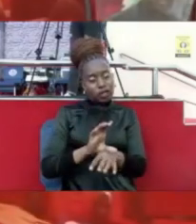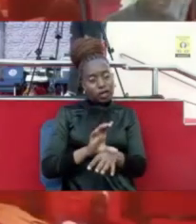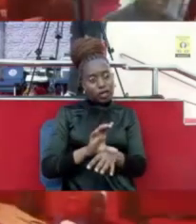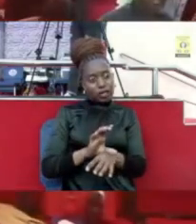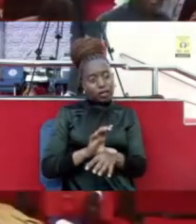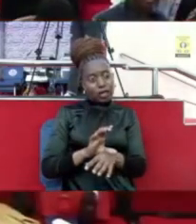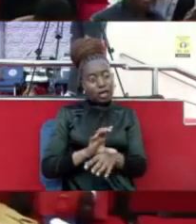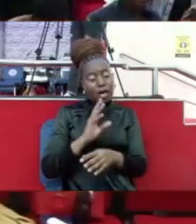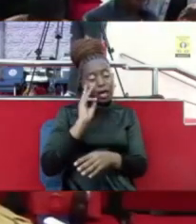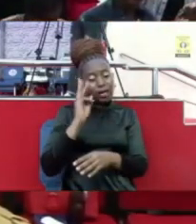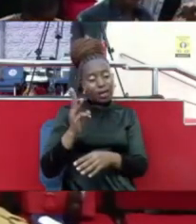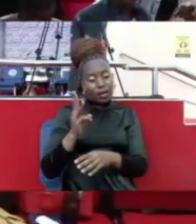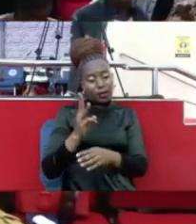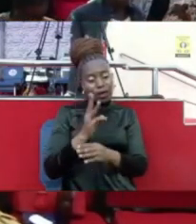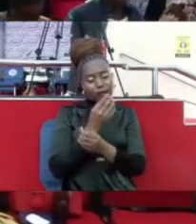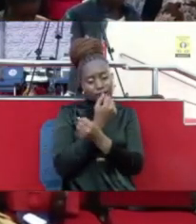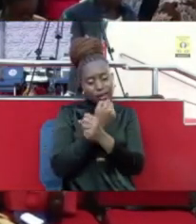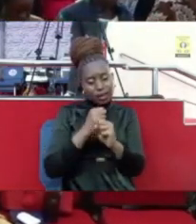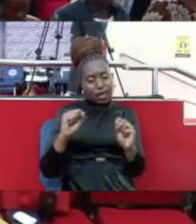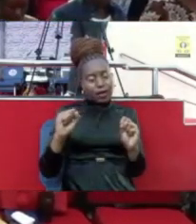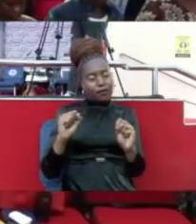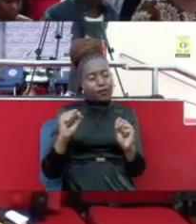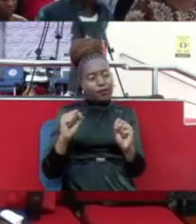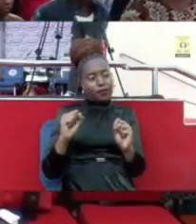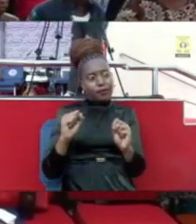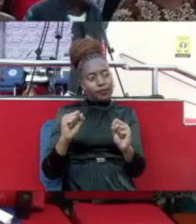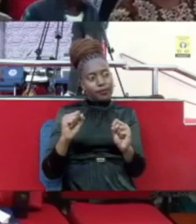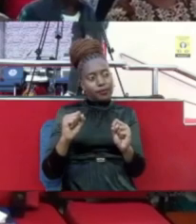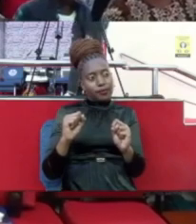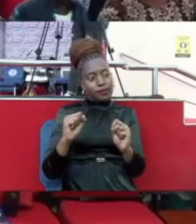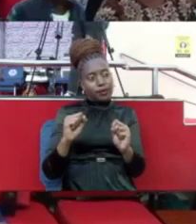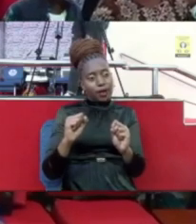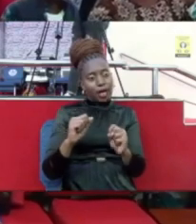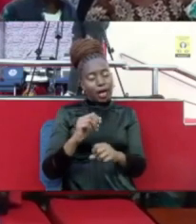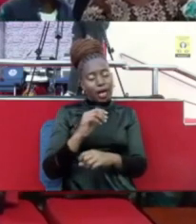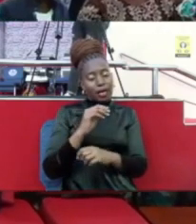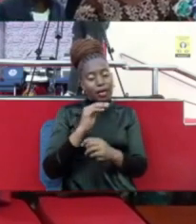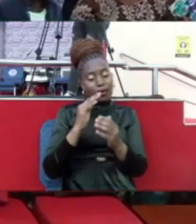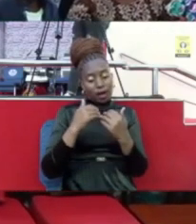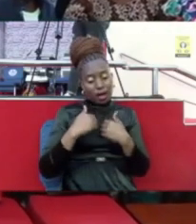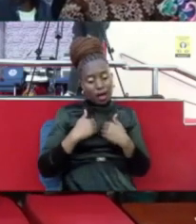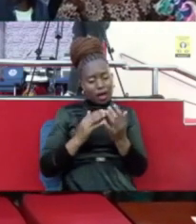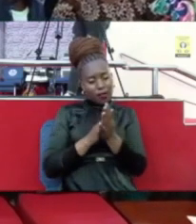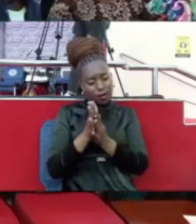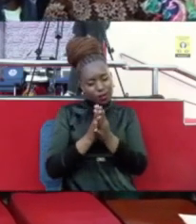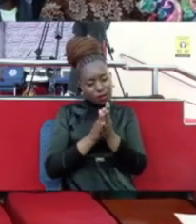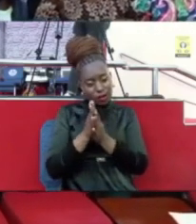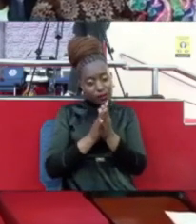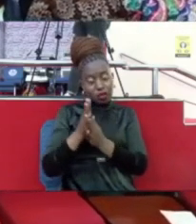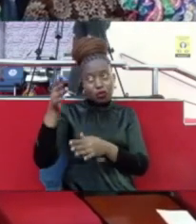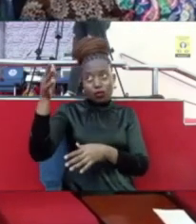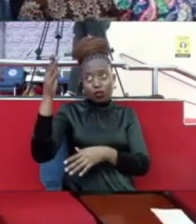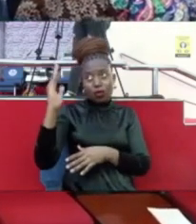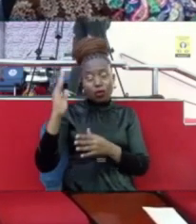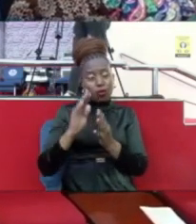be saved na wataokolewa, and they will be on fire for God watakuwa moto kwa sababu ya Bwana.